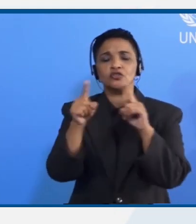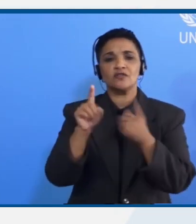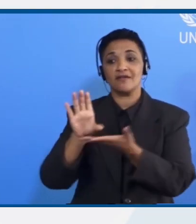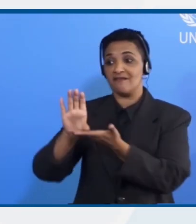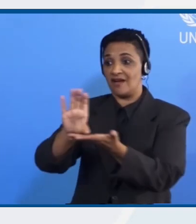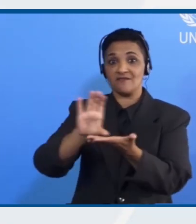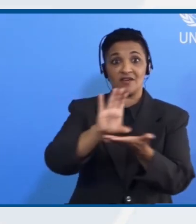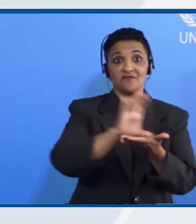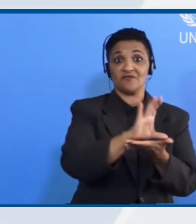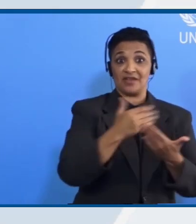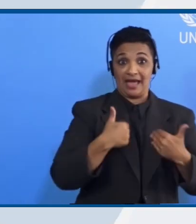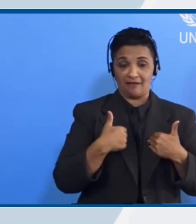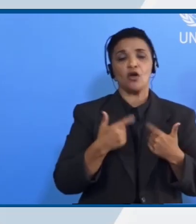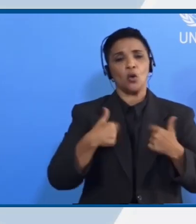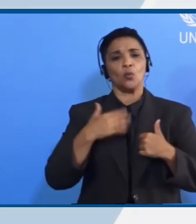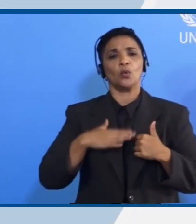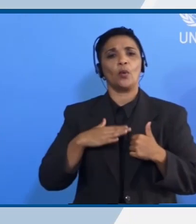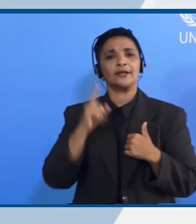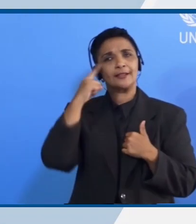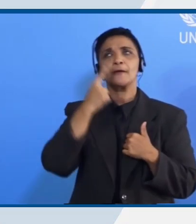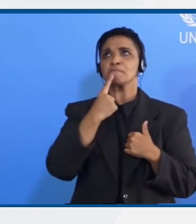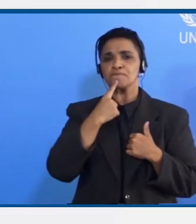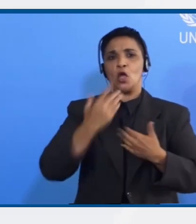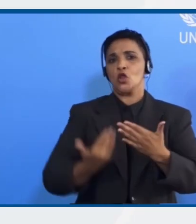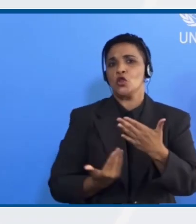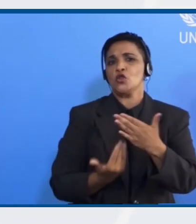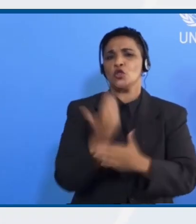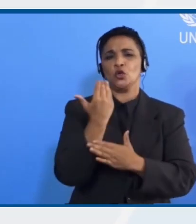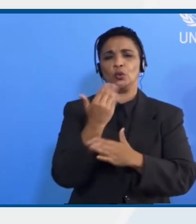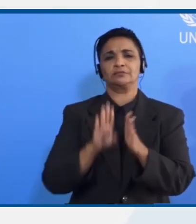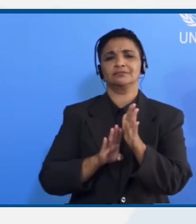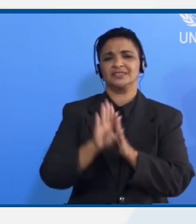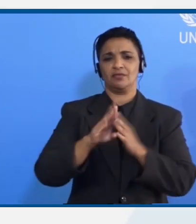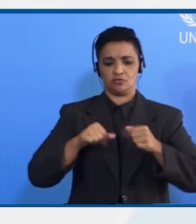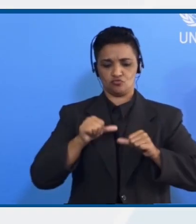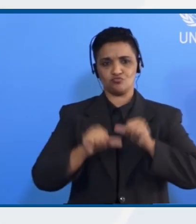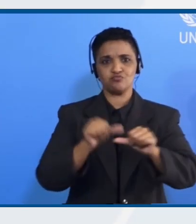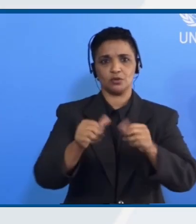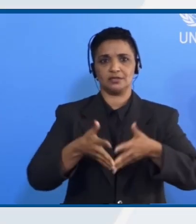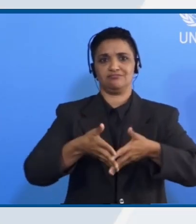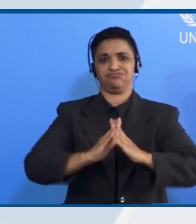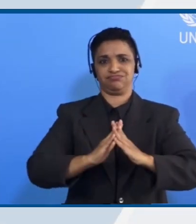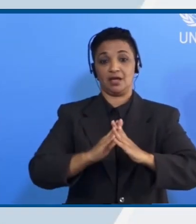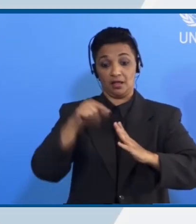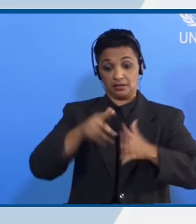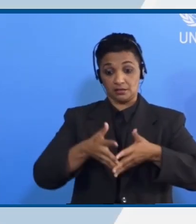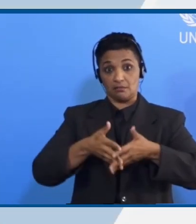we want to start a new development process that engage other kind of multiply the